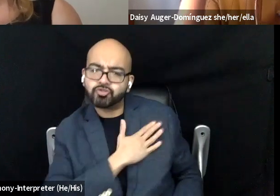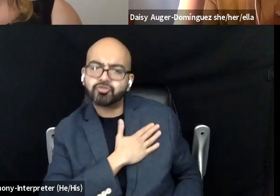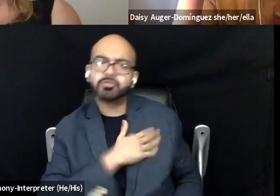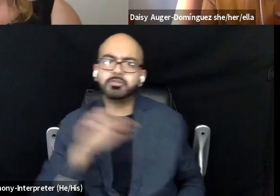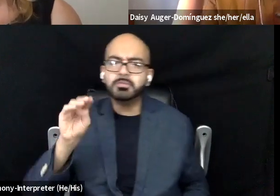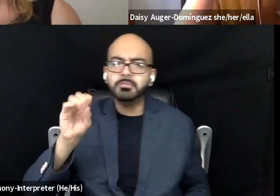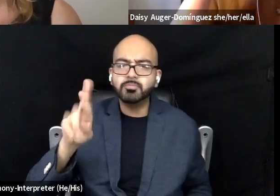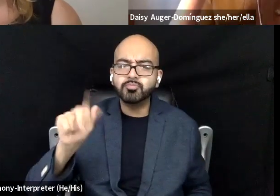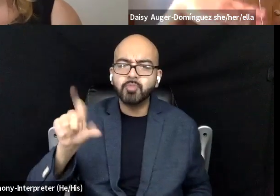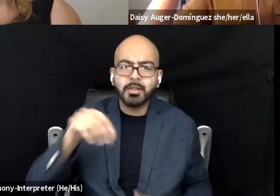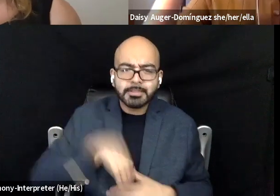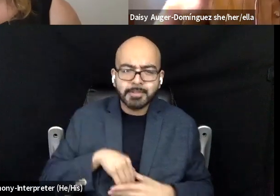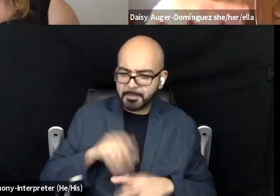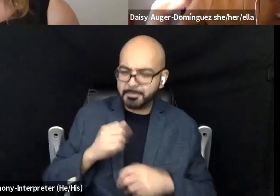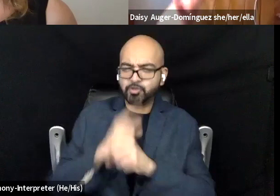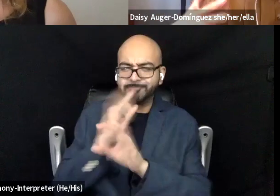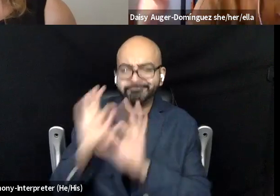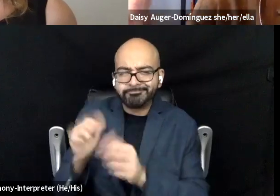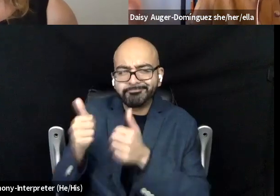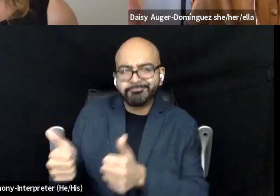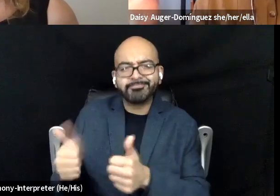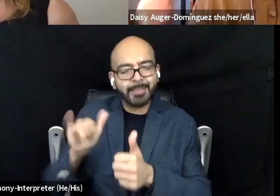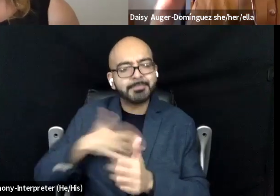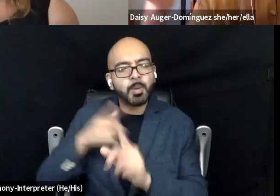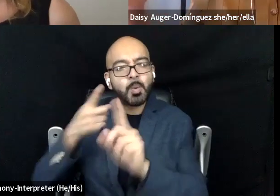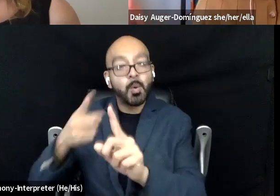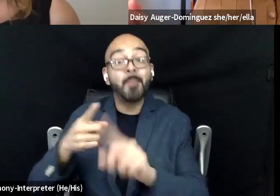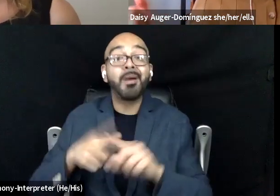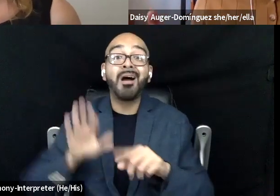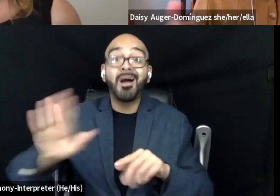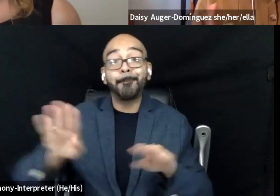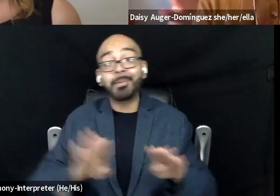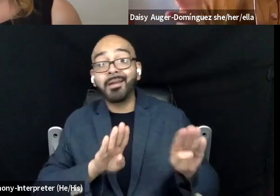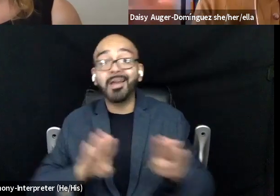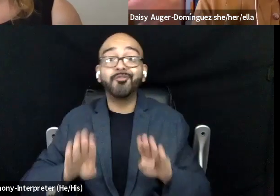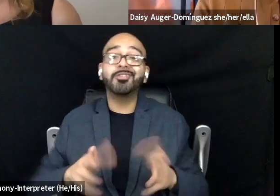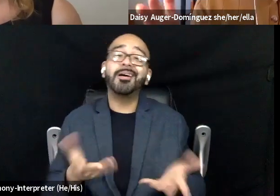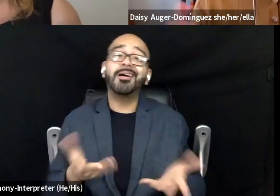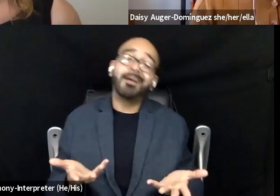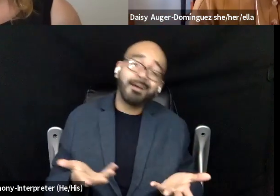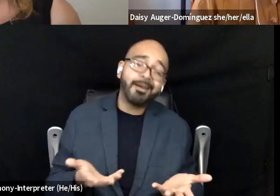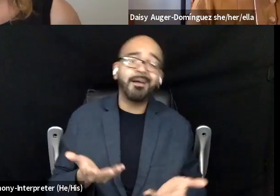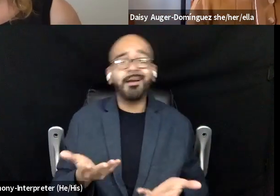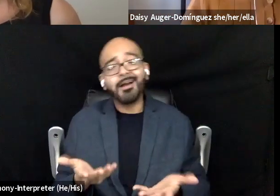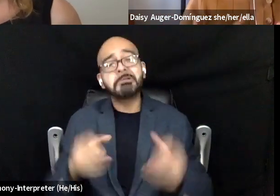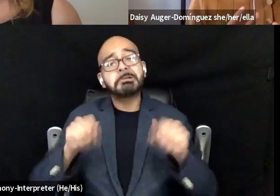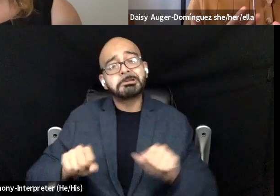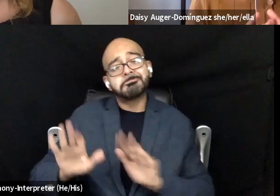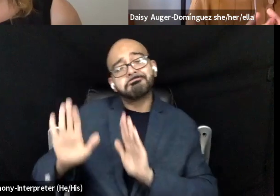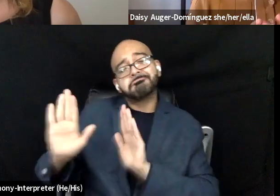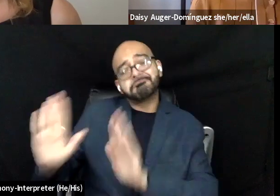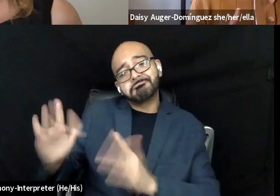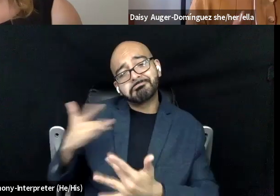That's what I'm aiming for here. But the other behavioral pieces, like she can operate differently because she's her own person. And so to have